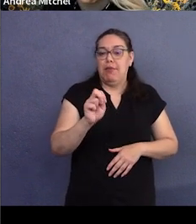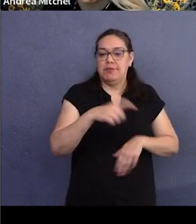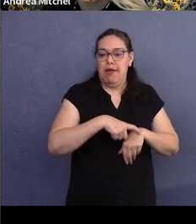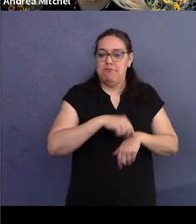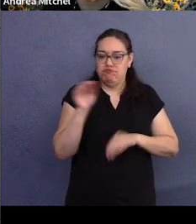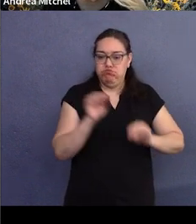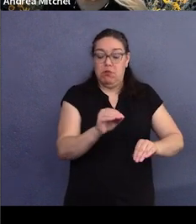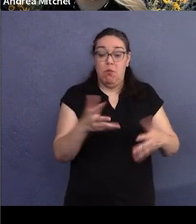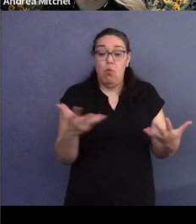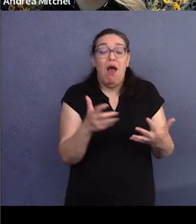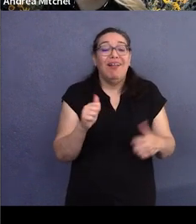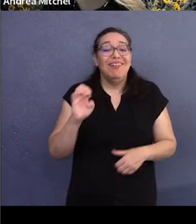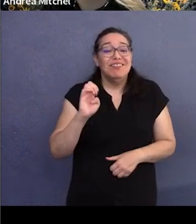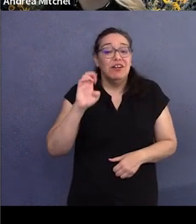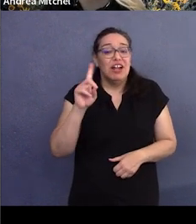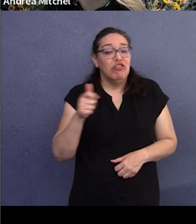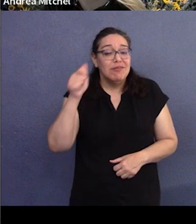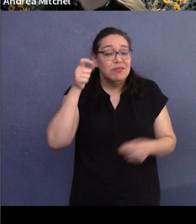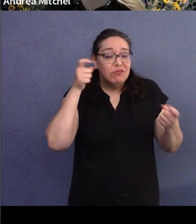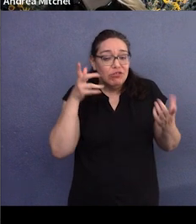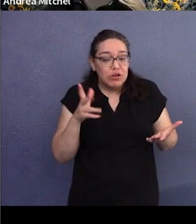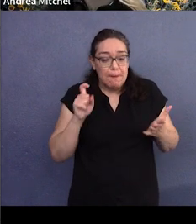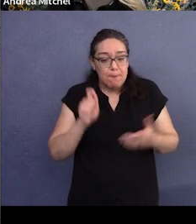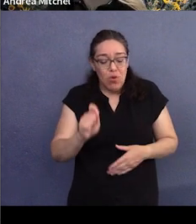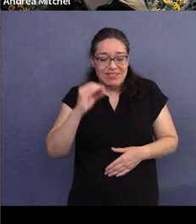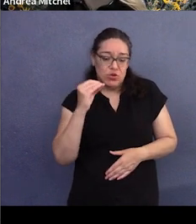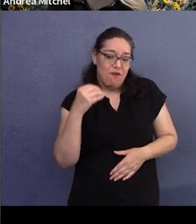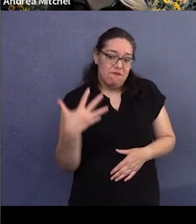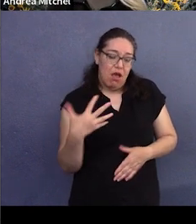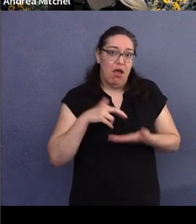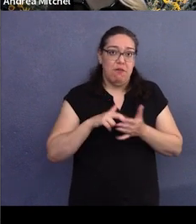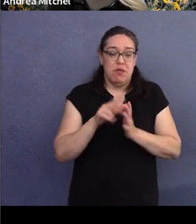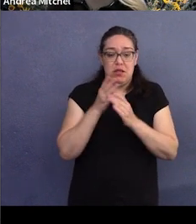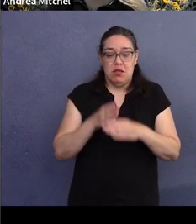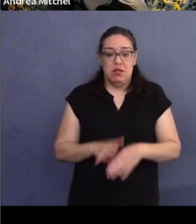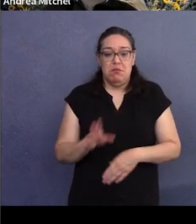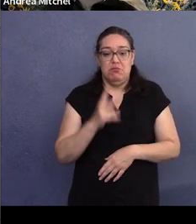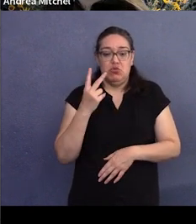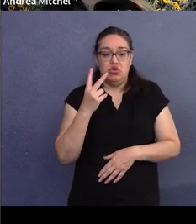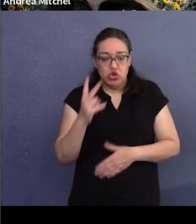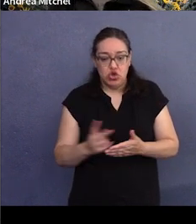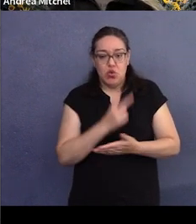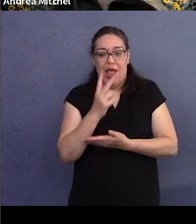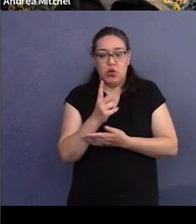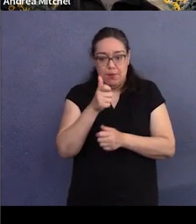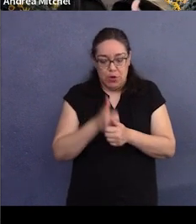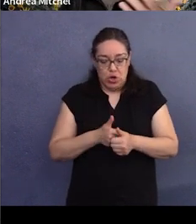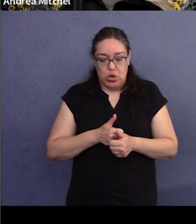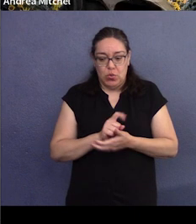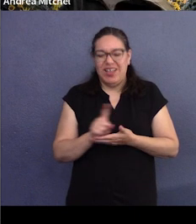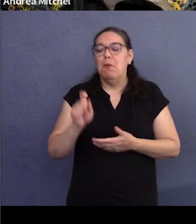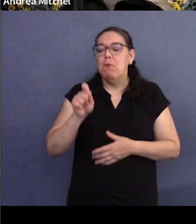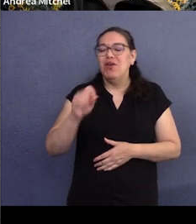director at 0.05, which is 2 hours a week, what their annual salary would be,